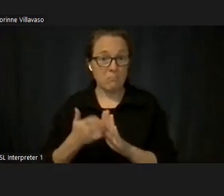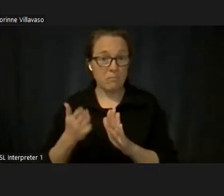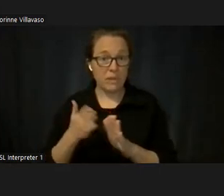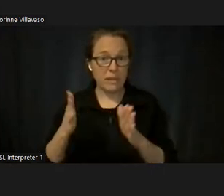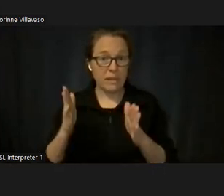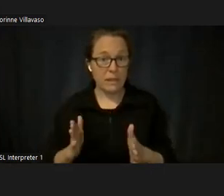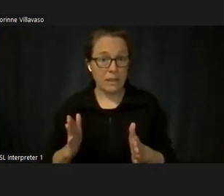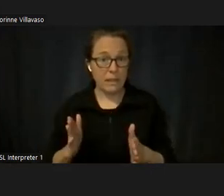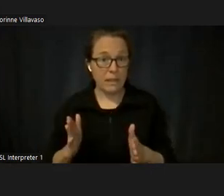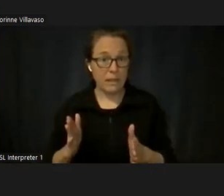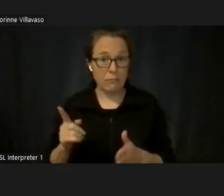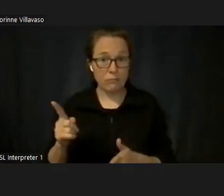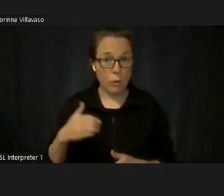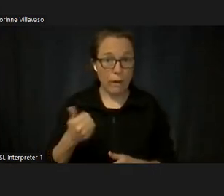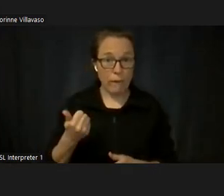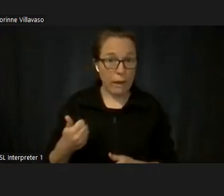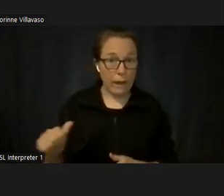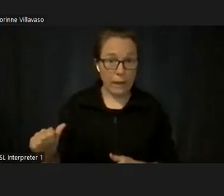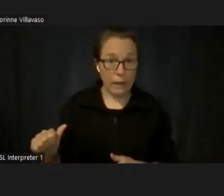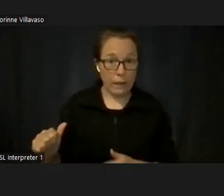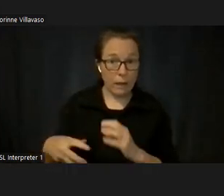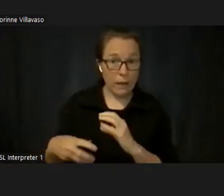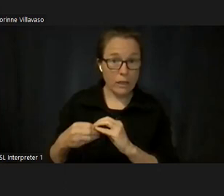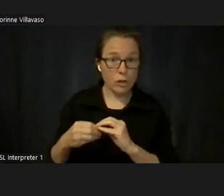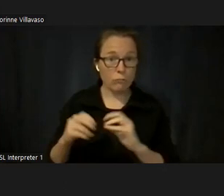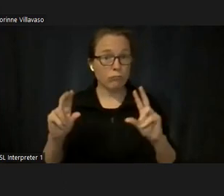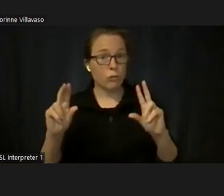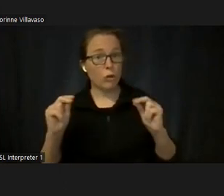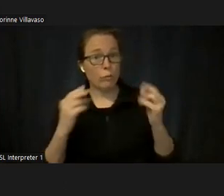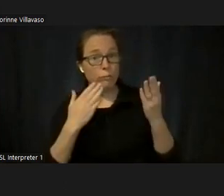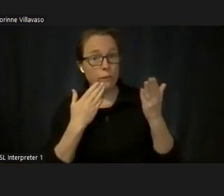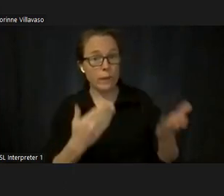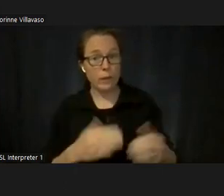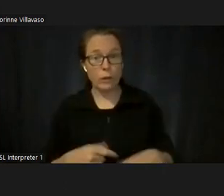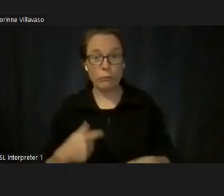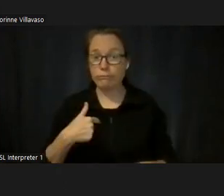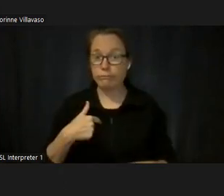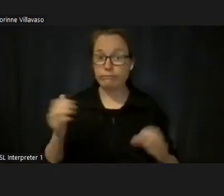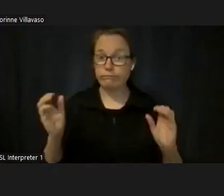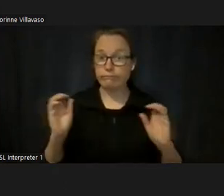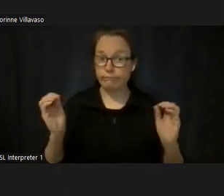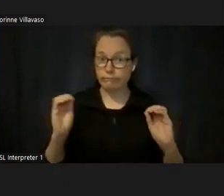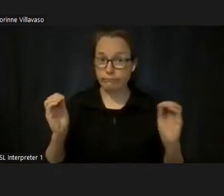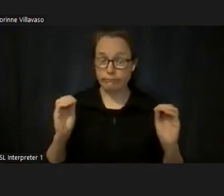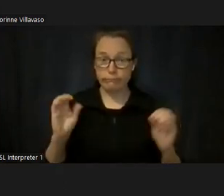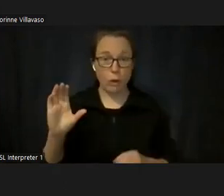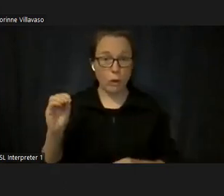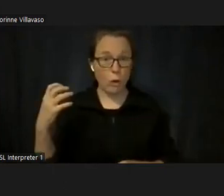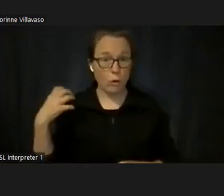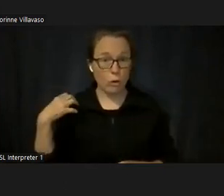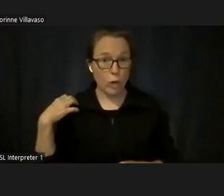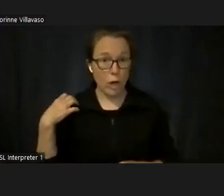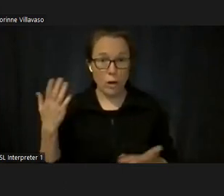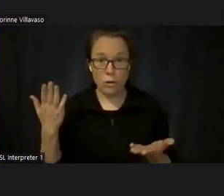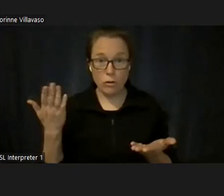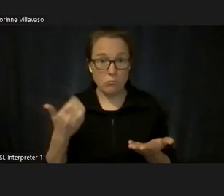Corinne, do you have anything for the garden plot? Nope, thanks. Okay, and I do not either. Co-chairs, anything